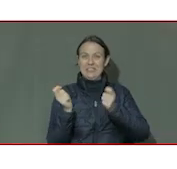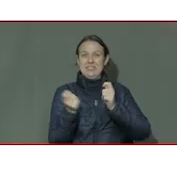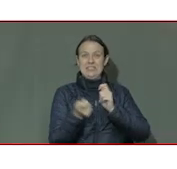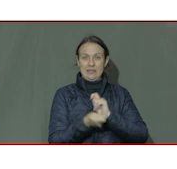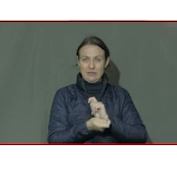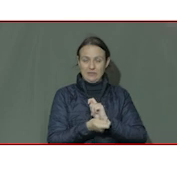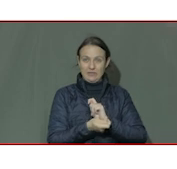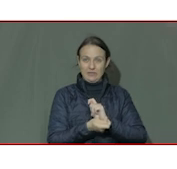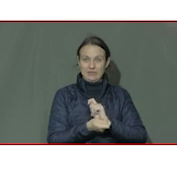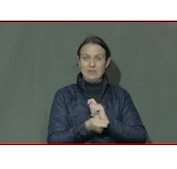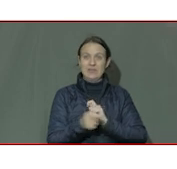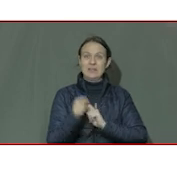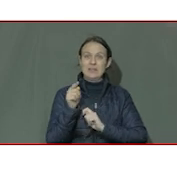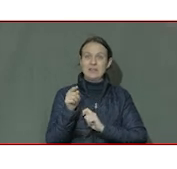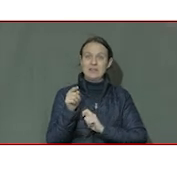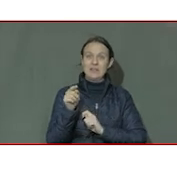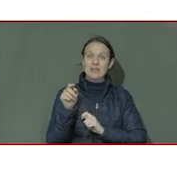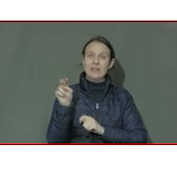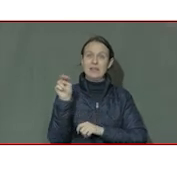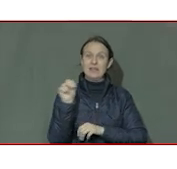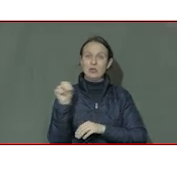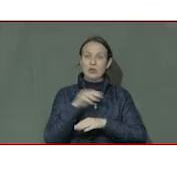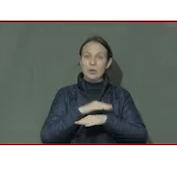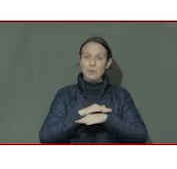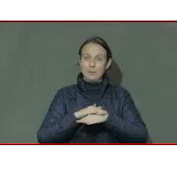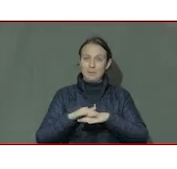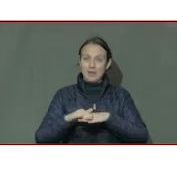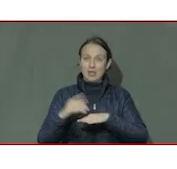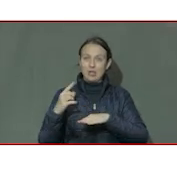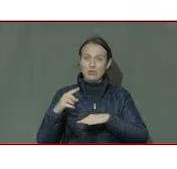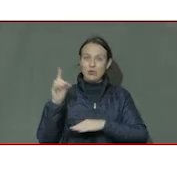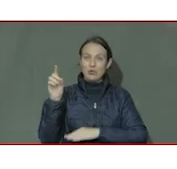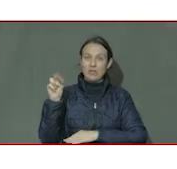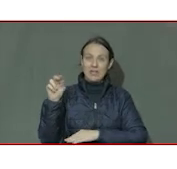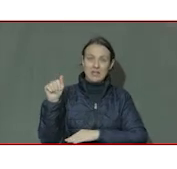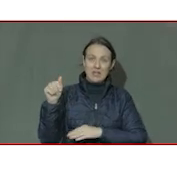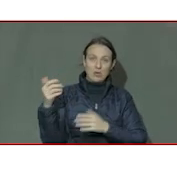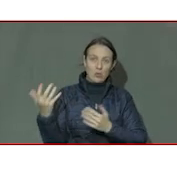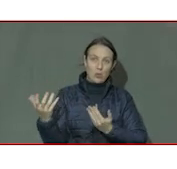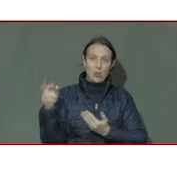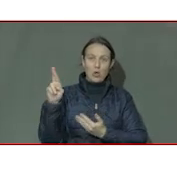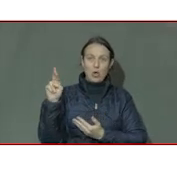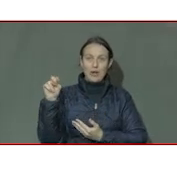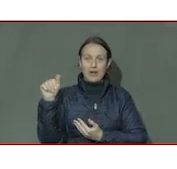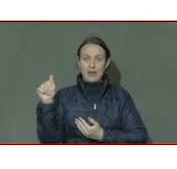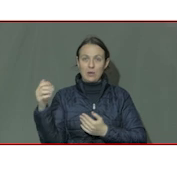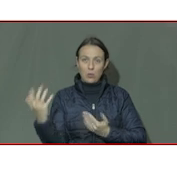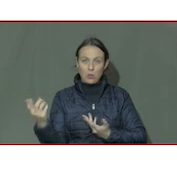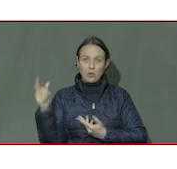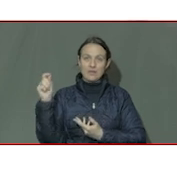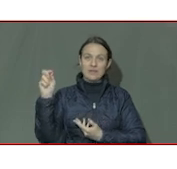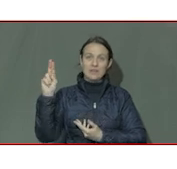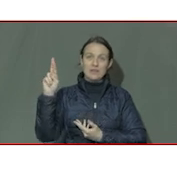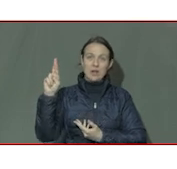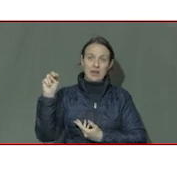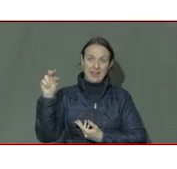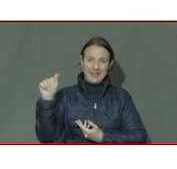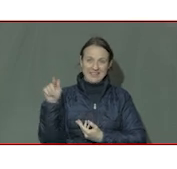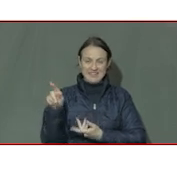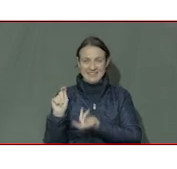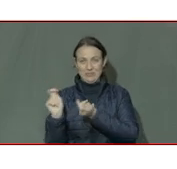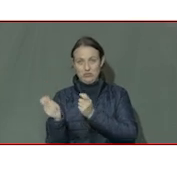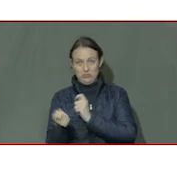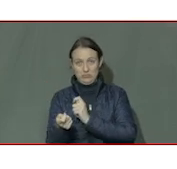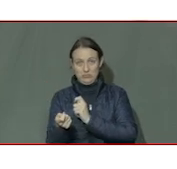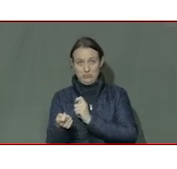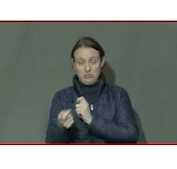the nitrogenous base on DNA or mRNA or tRNA. Again, now, we know that you will be